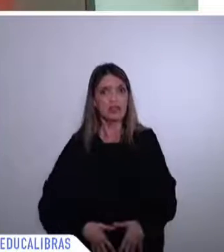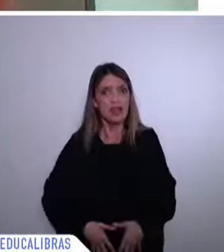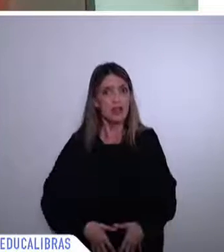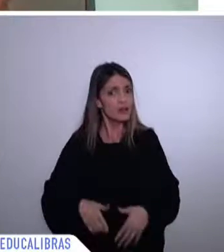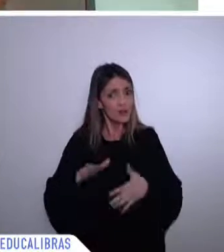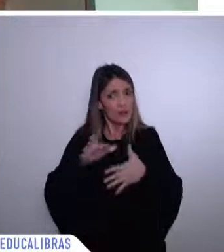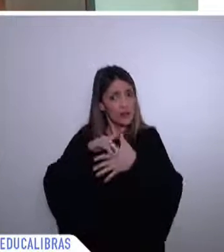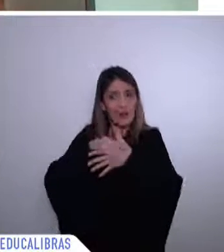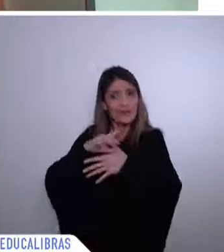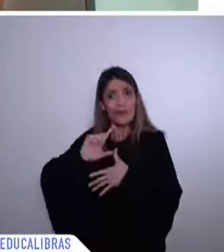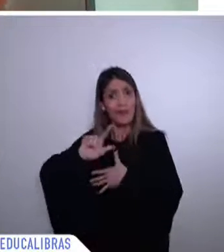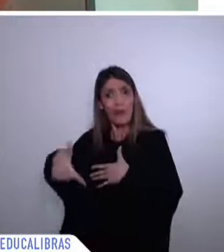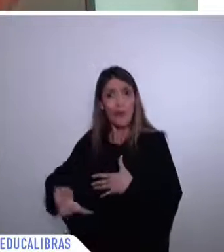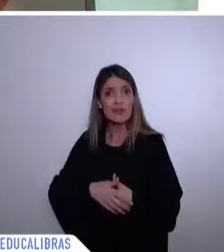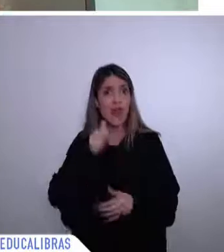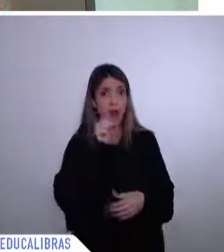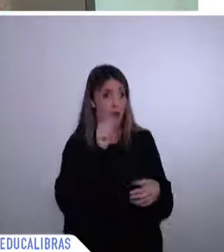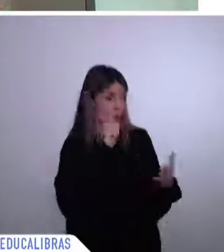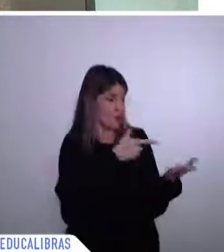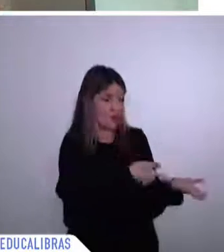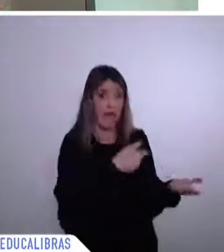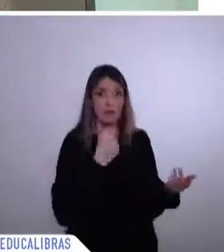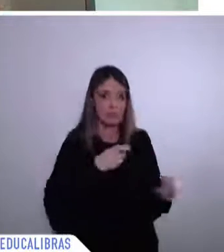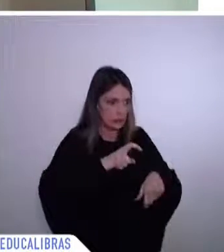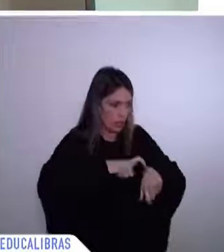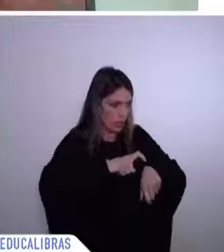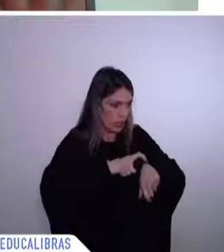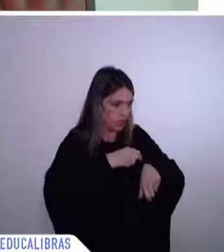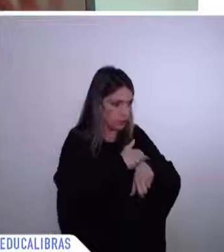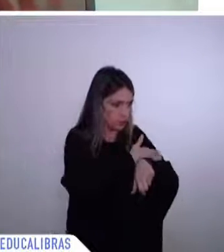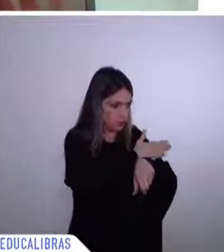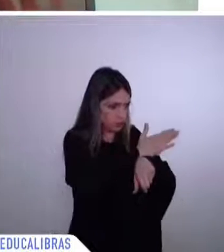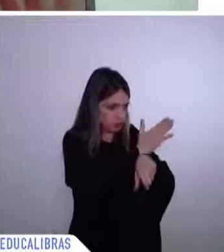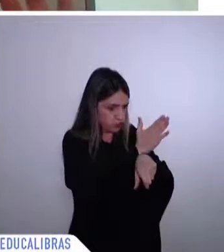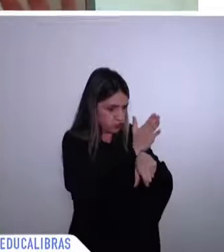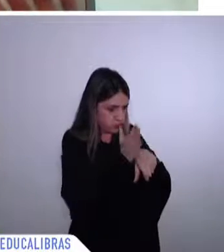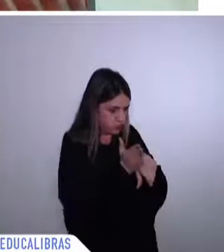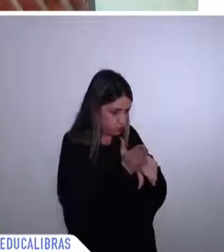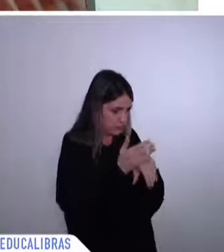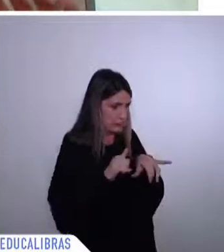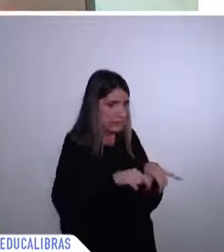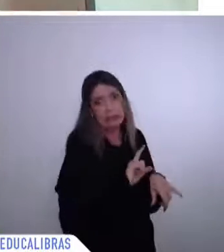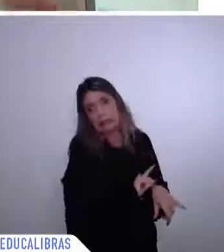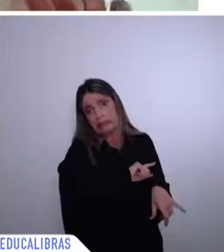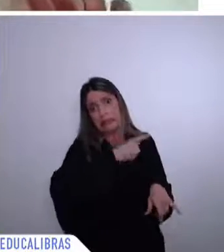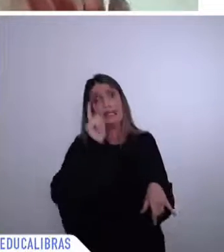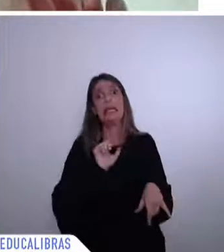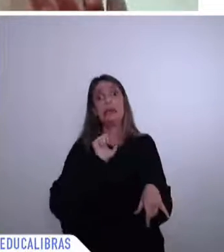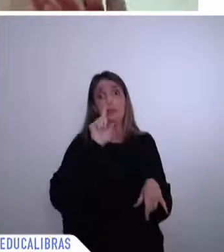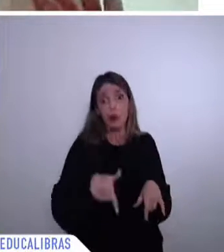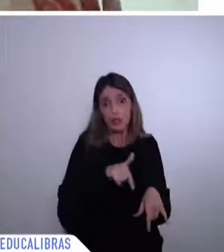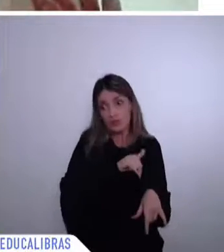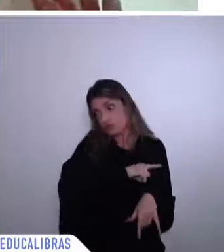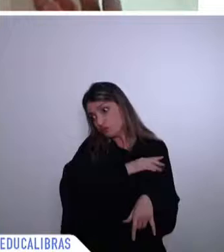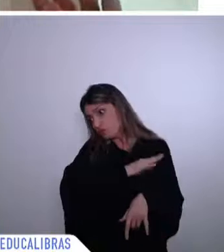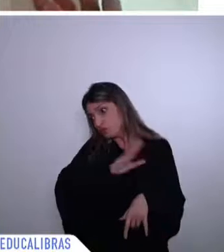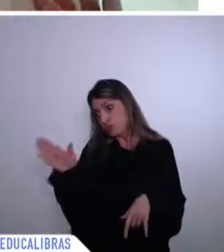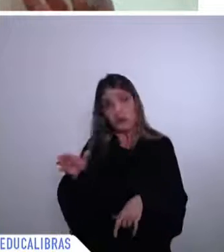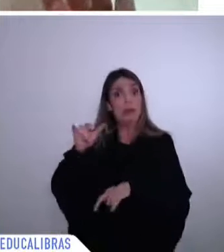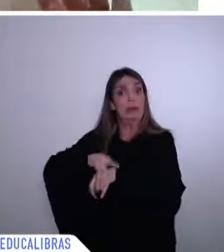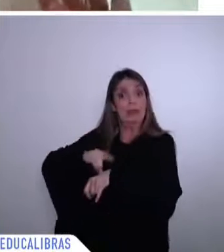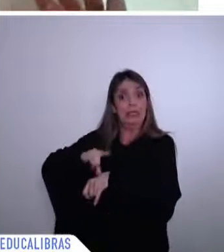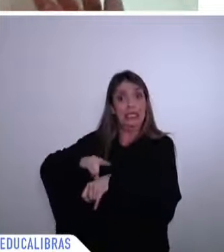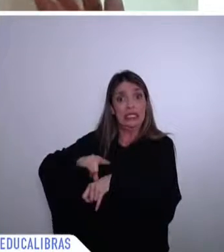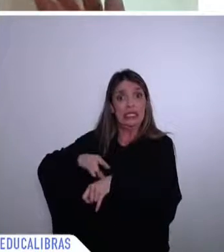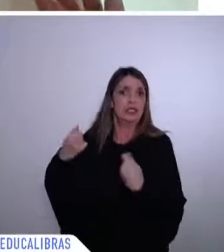of exhaustion. They have to manage their own work environment. They have to go to the supermarket for themselves. They have to